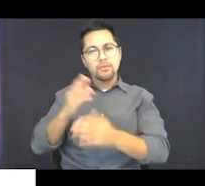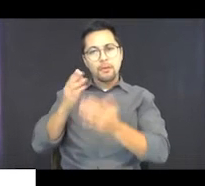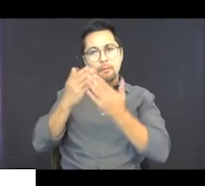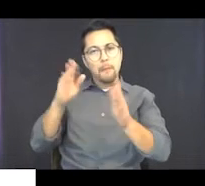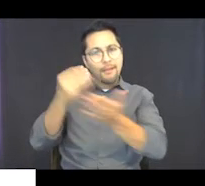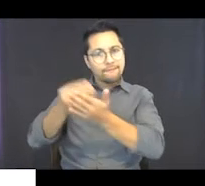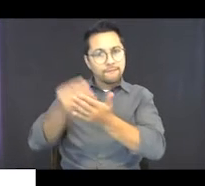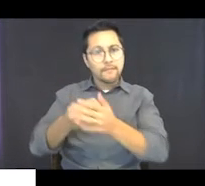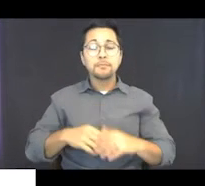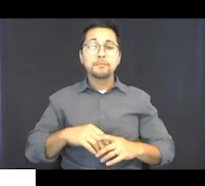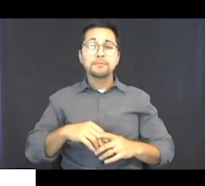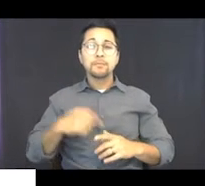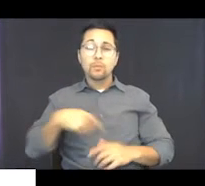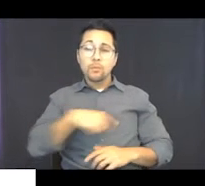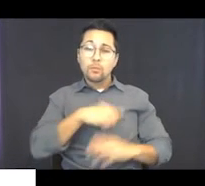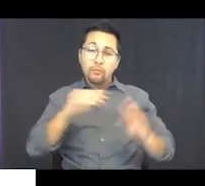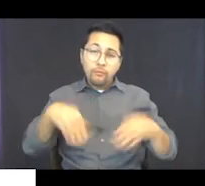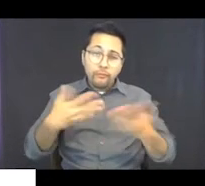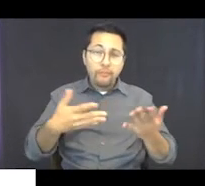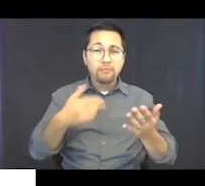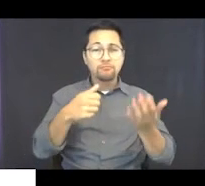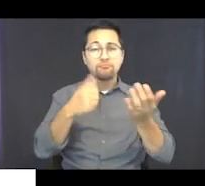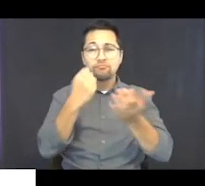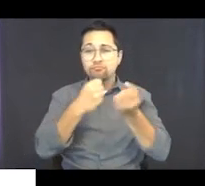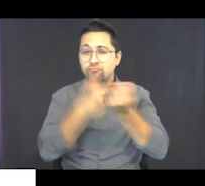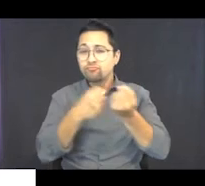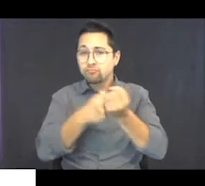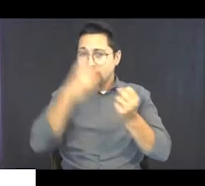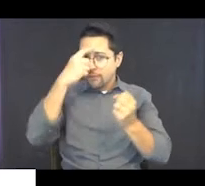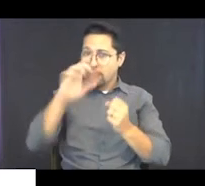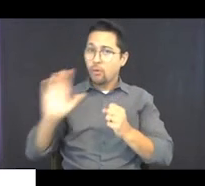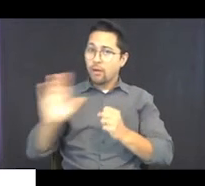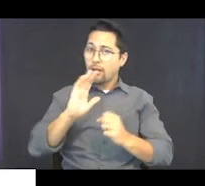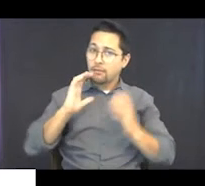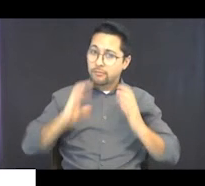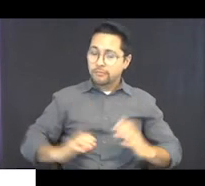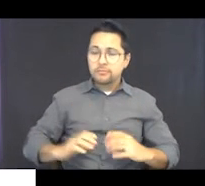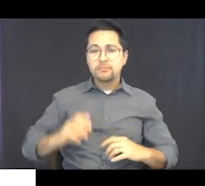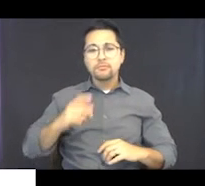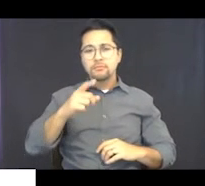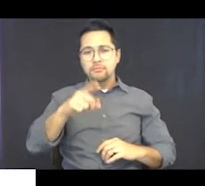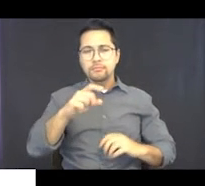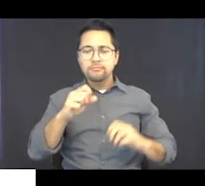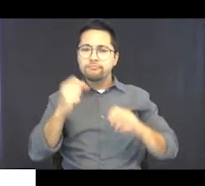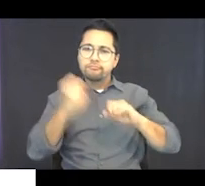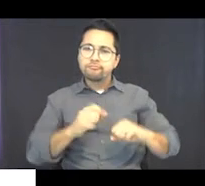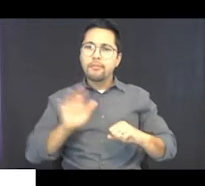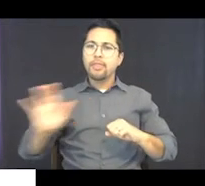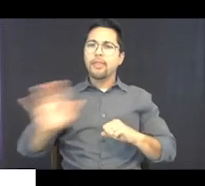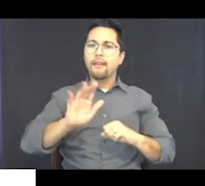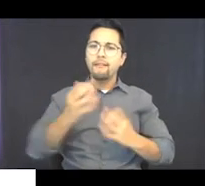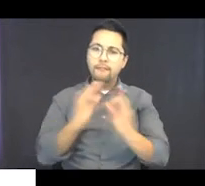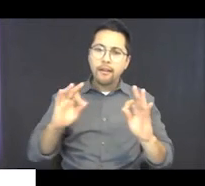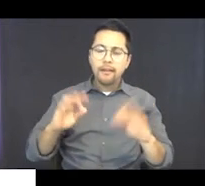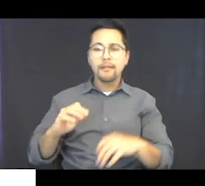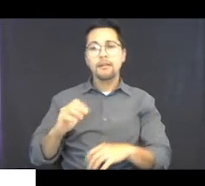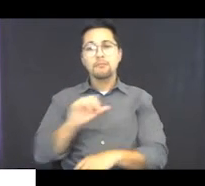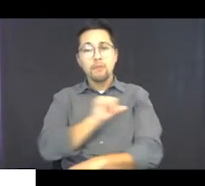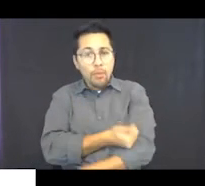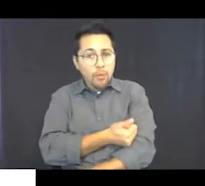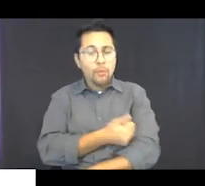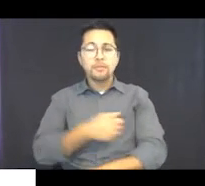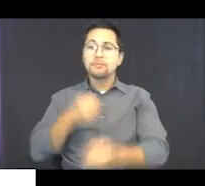CDC Plus provides administrative support for its consumers so they may strengthen their freedom, authority,